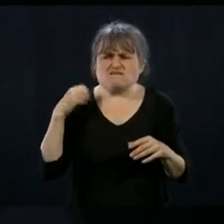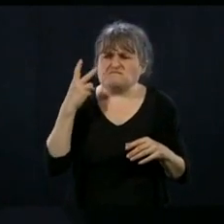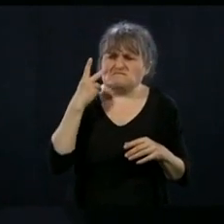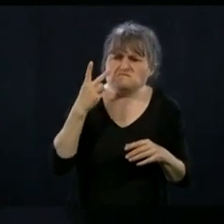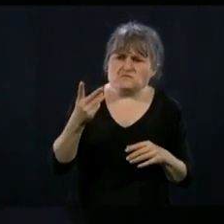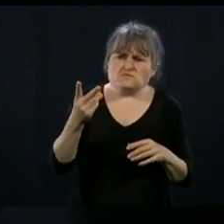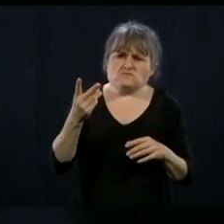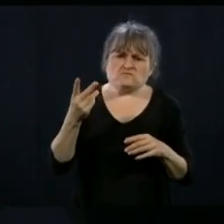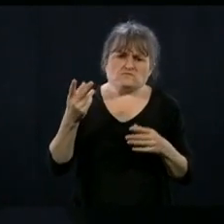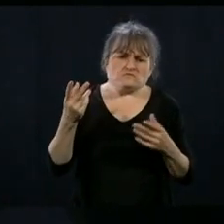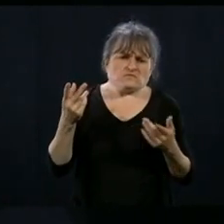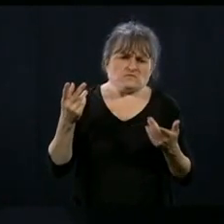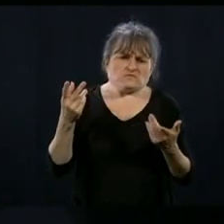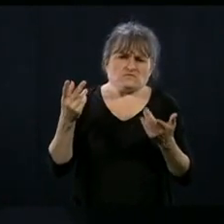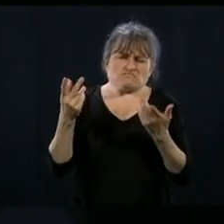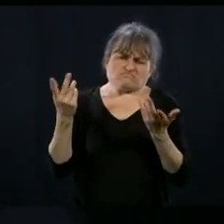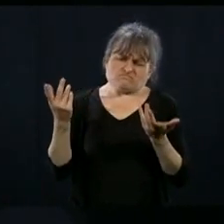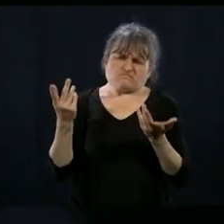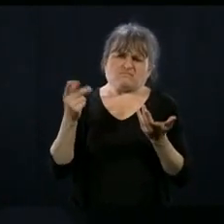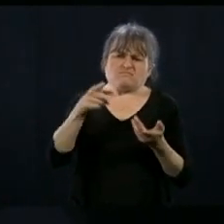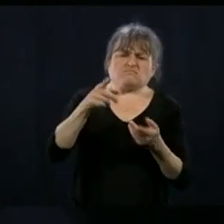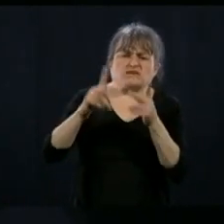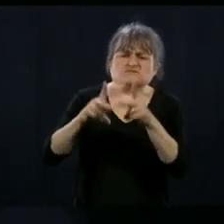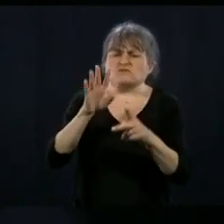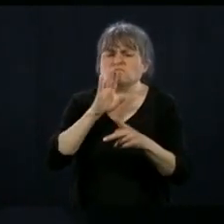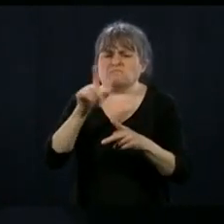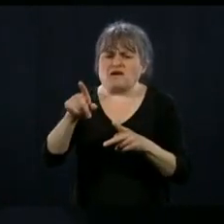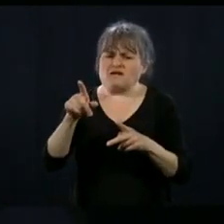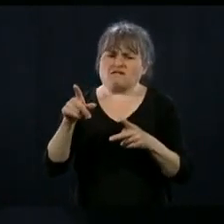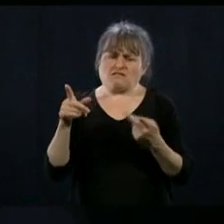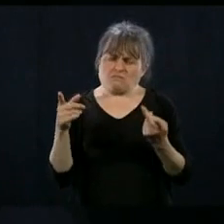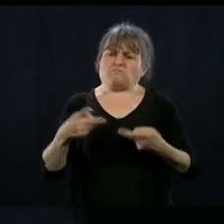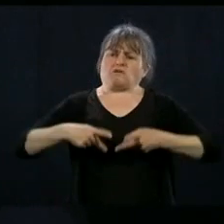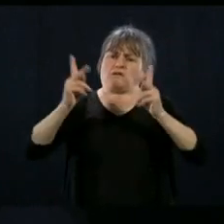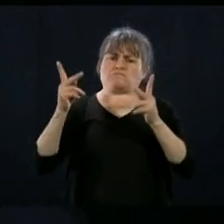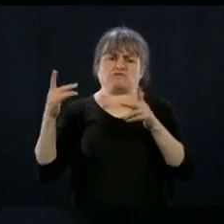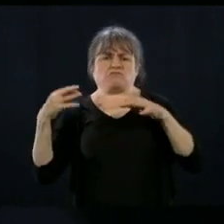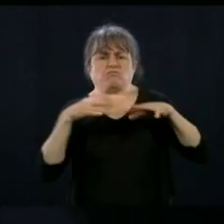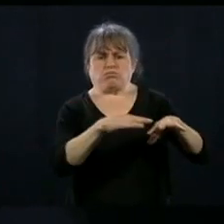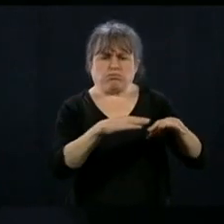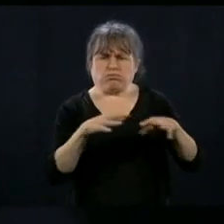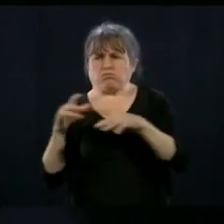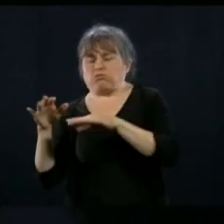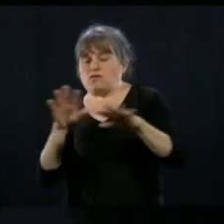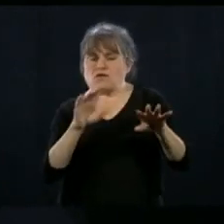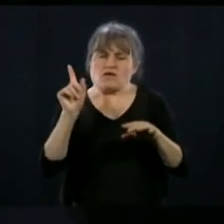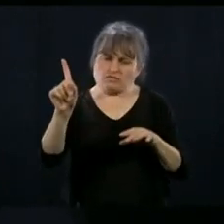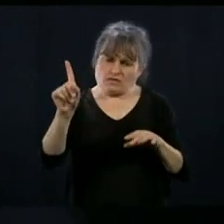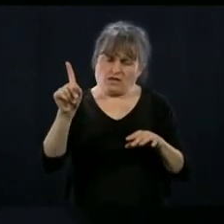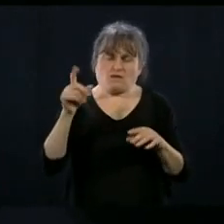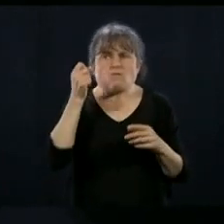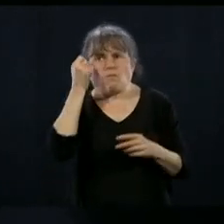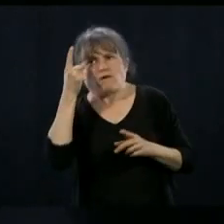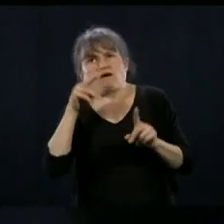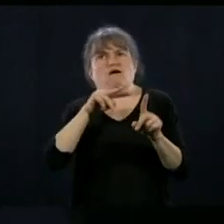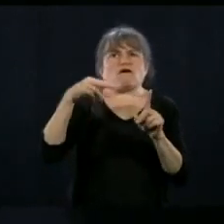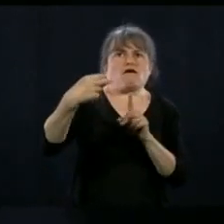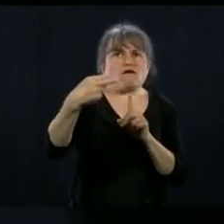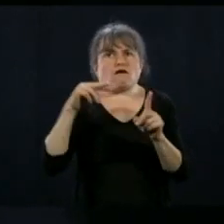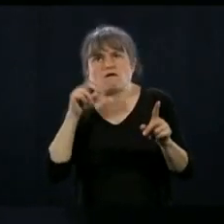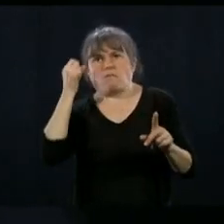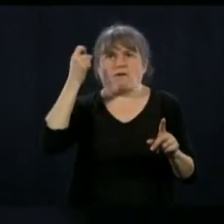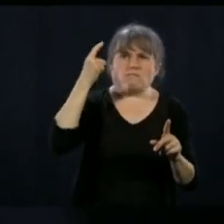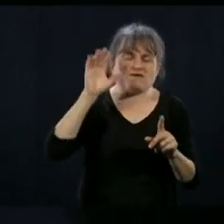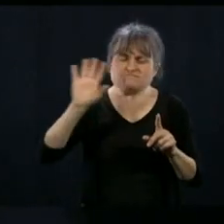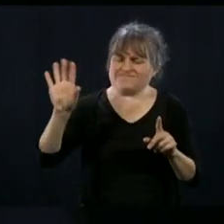this yesterday on, the interpretation of the laws. But beyond the interpretation